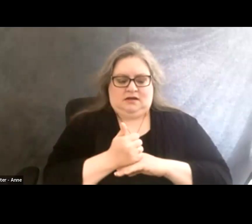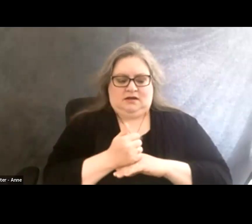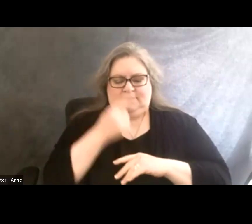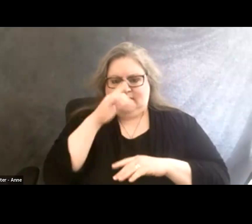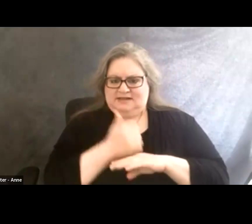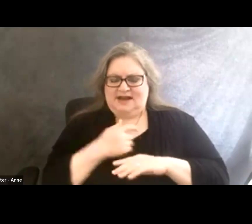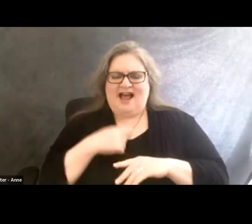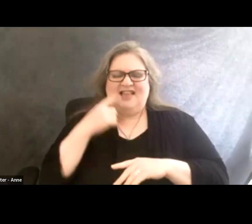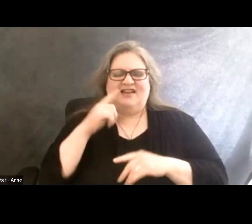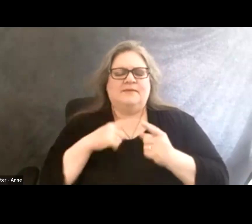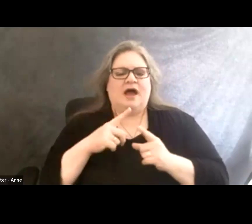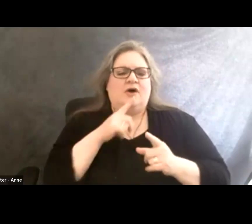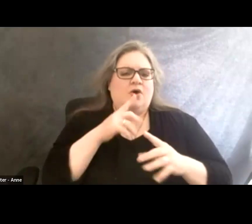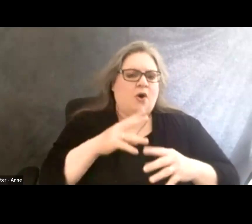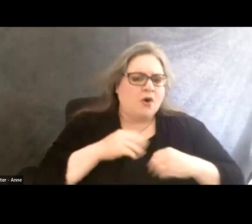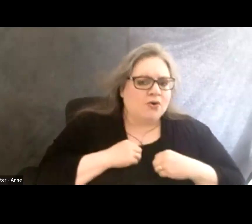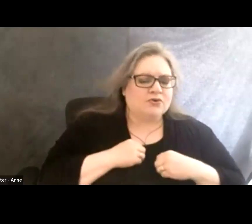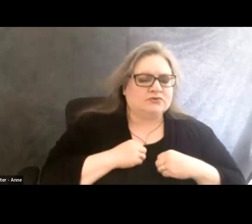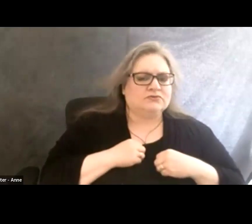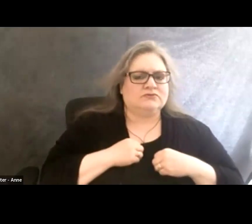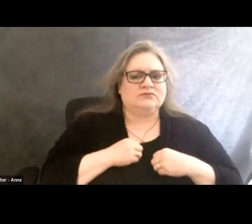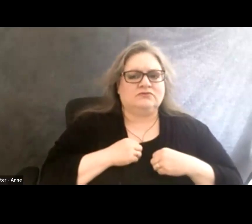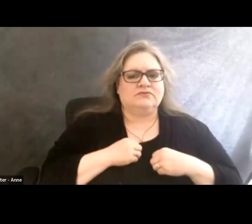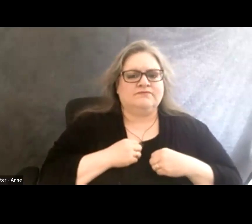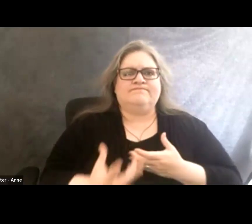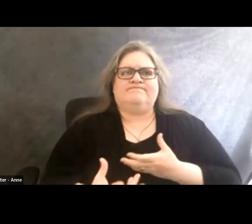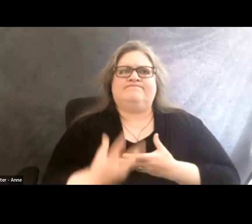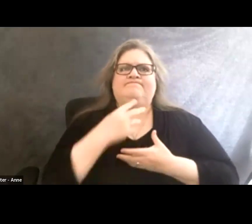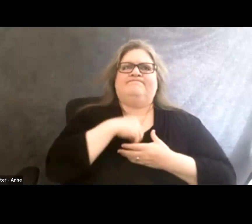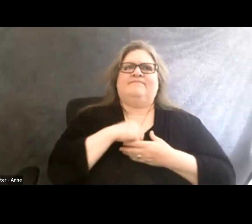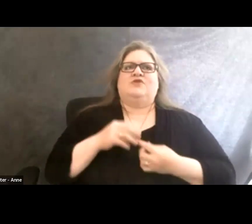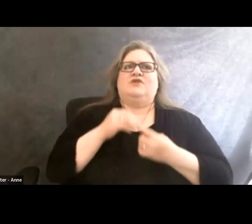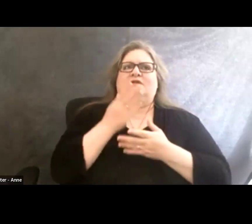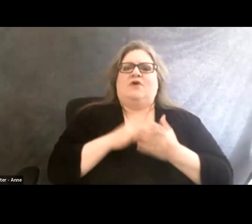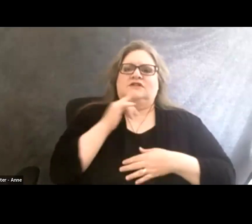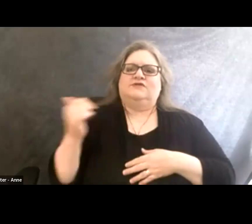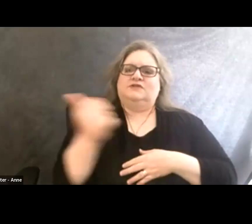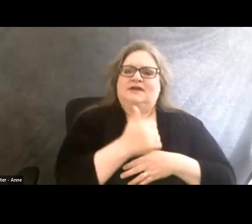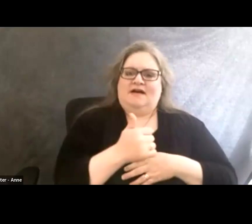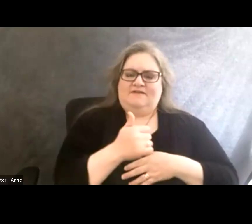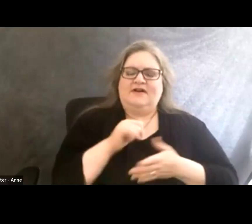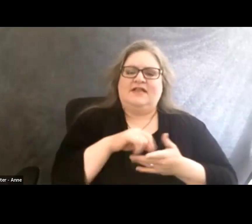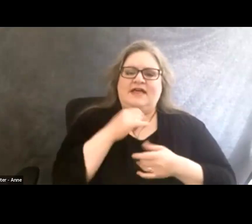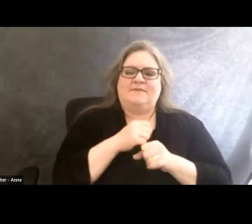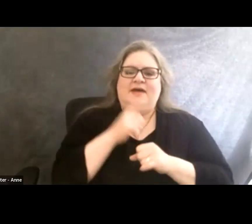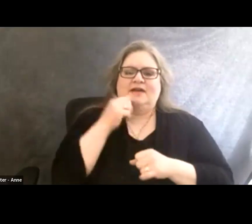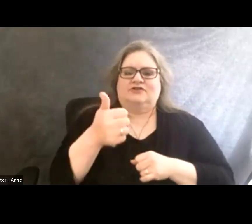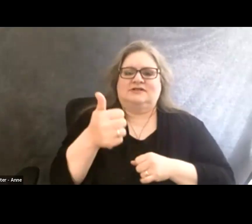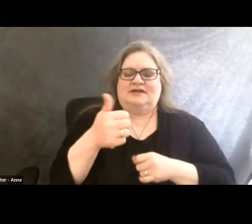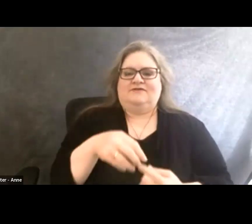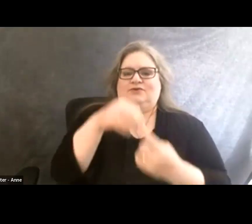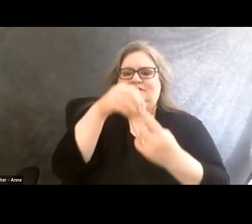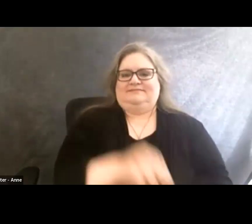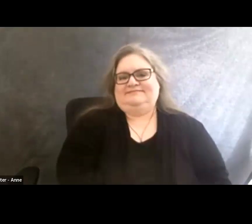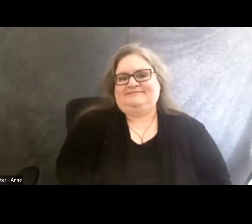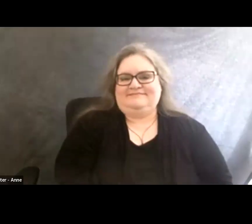about really owning and claiming the unique parts of yourself that make you you. And so